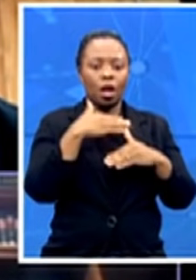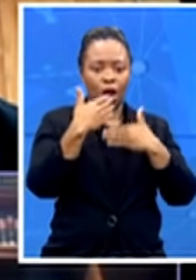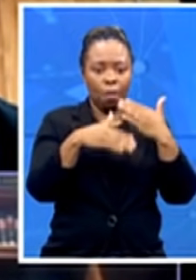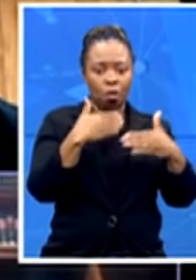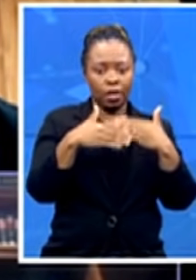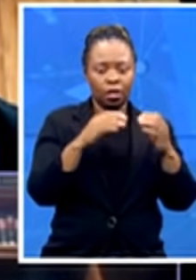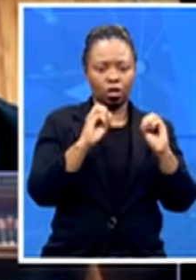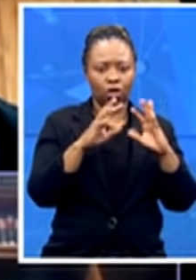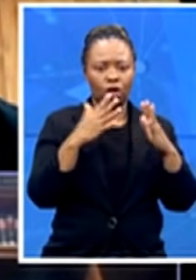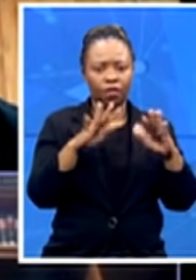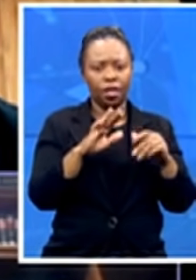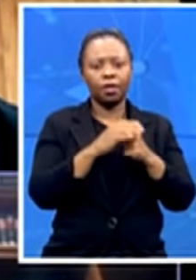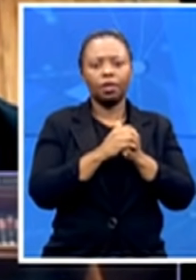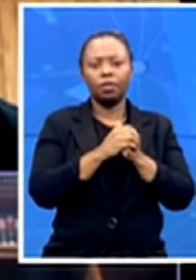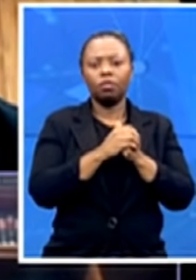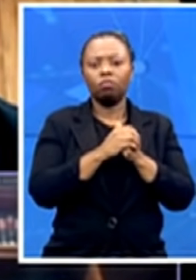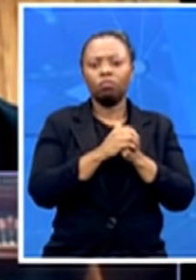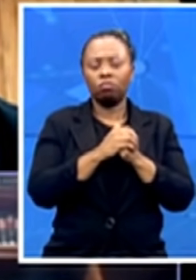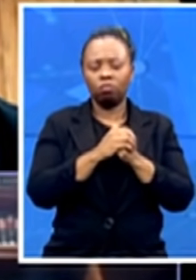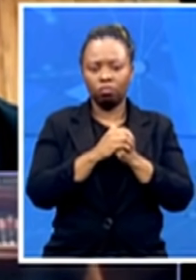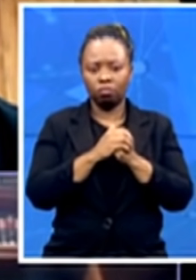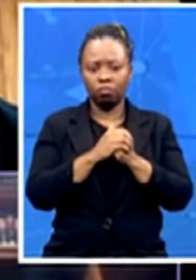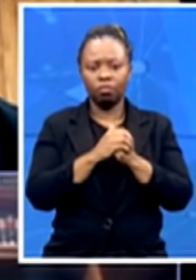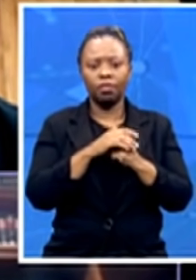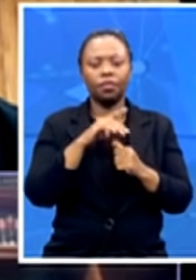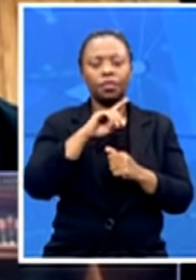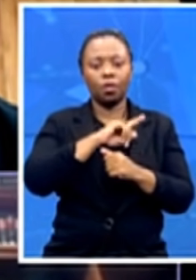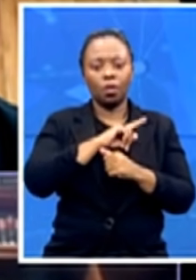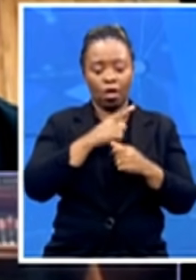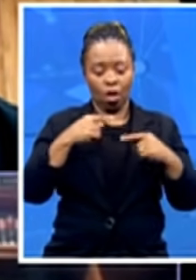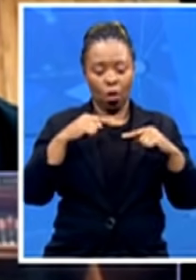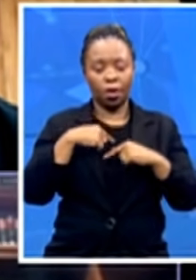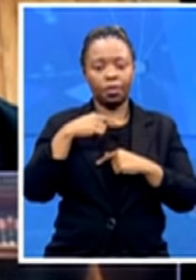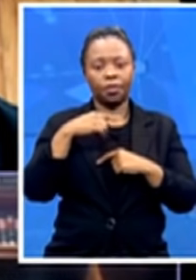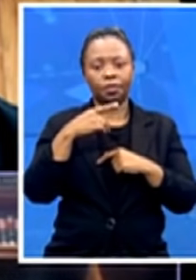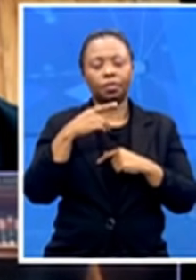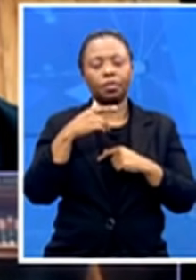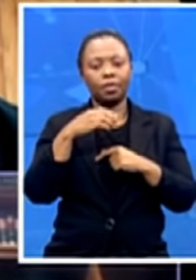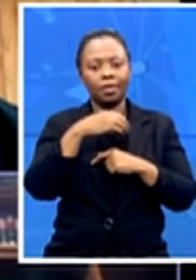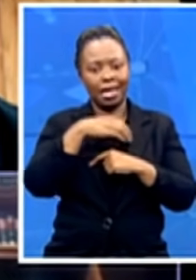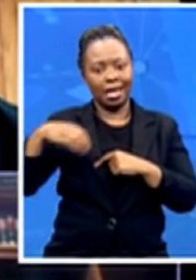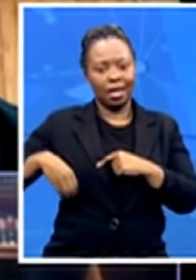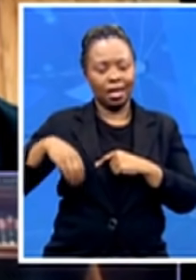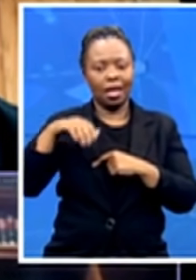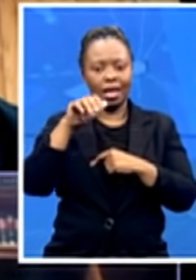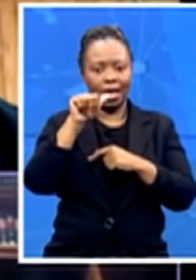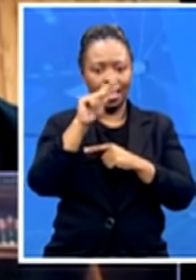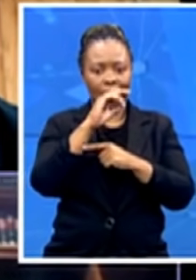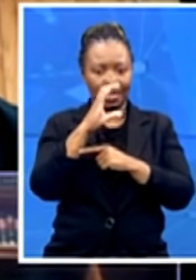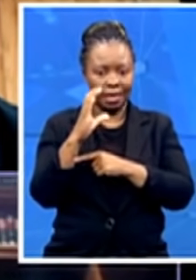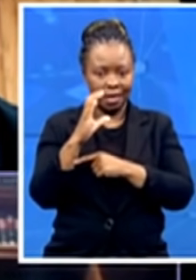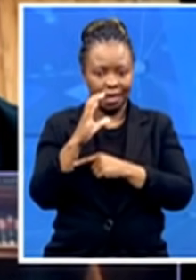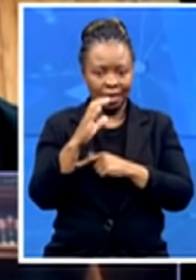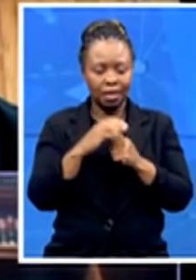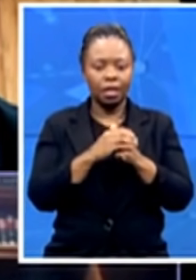president of the ANC. The second respondent is Ms. Yasmin Jesse Duarte, who is the Deputy